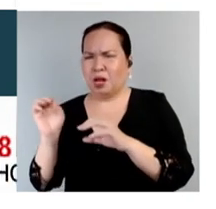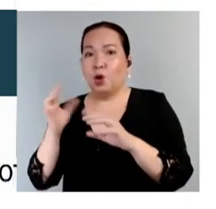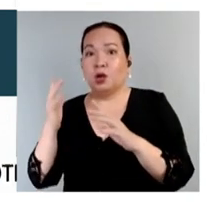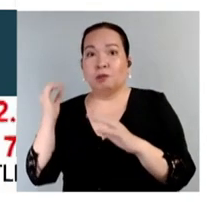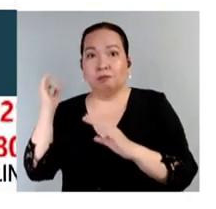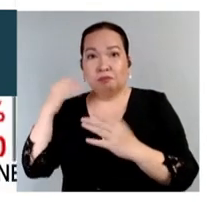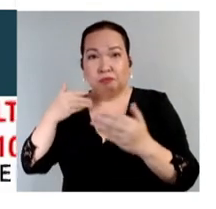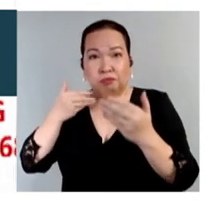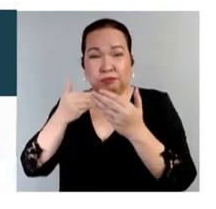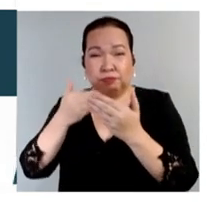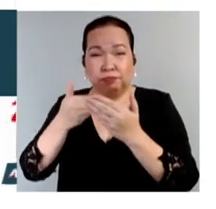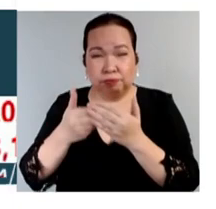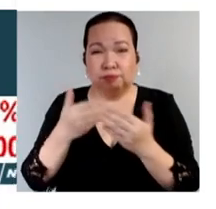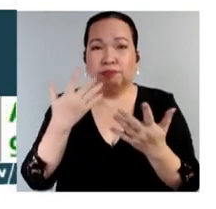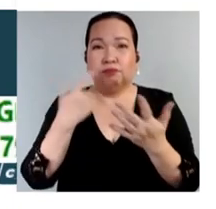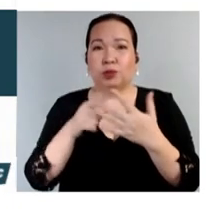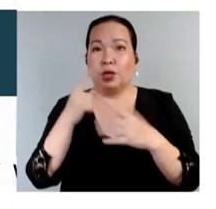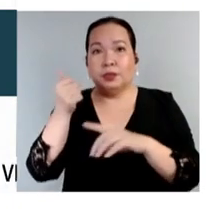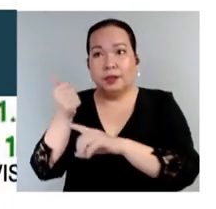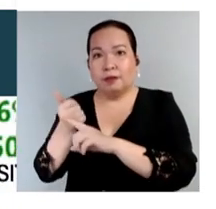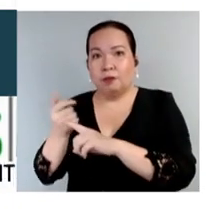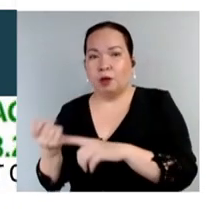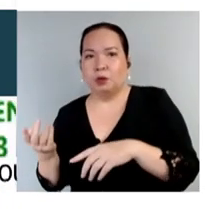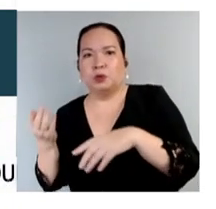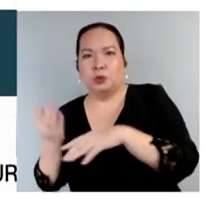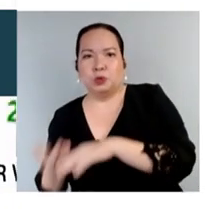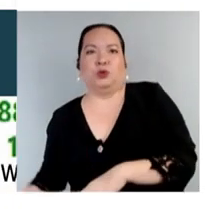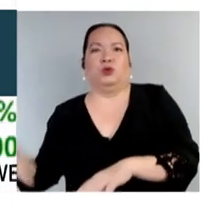that he improved this